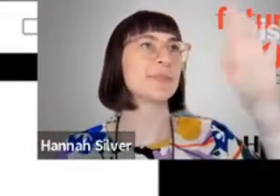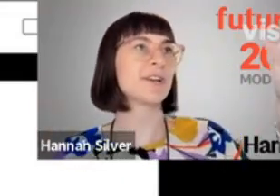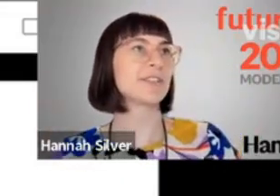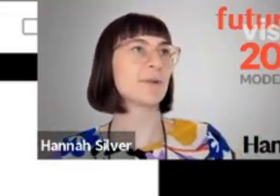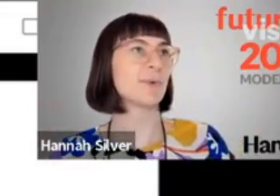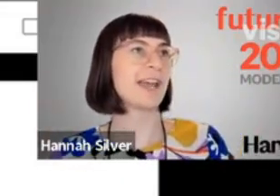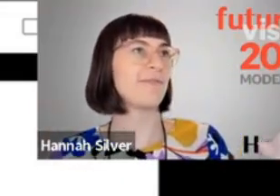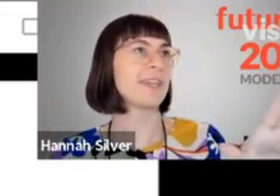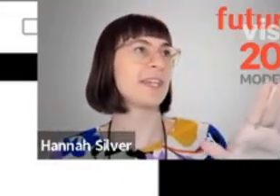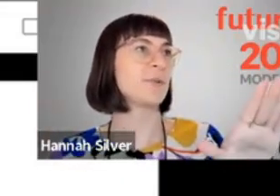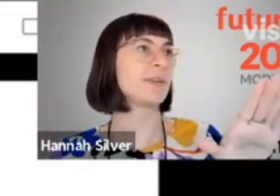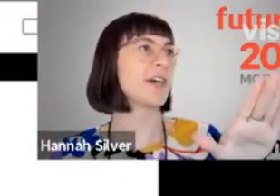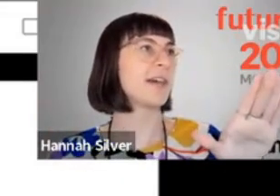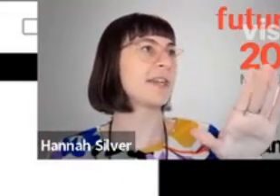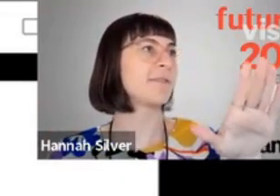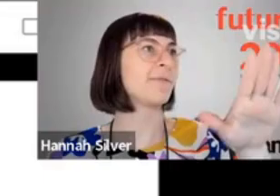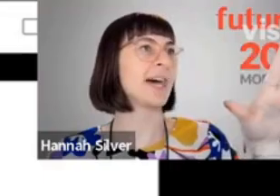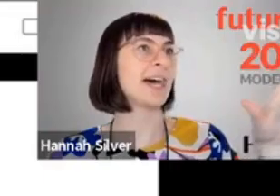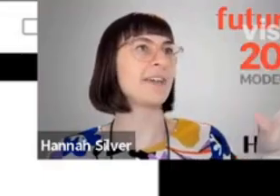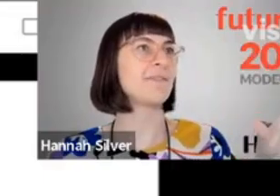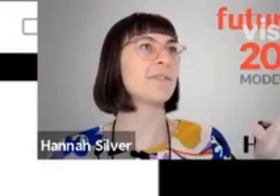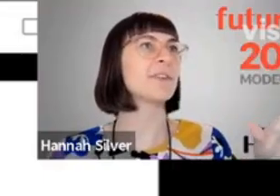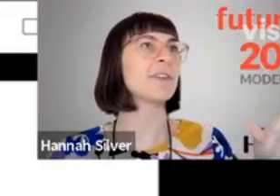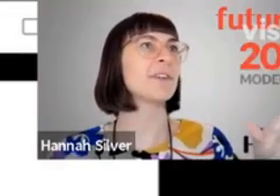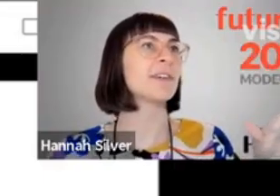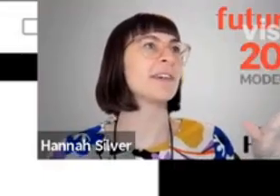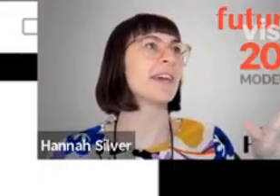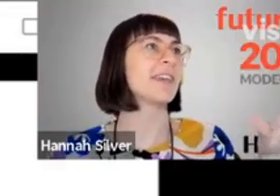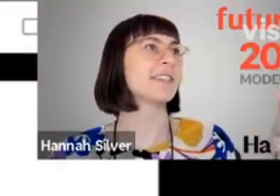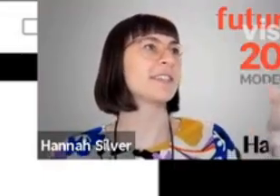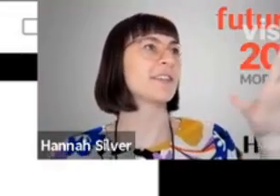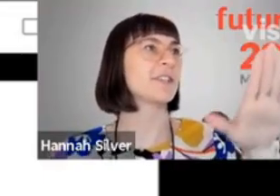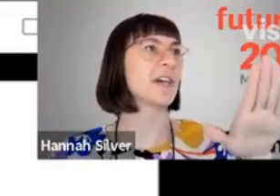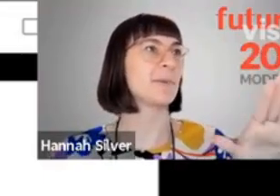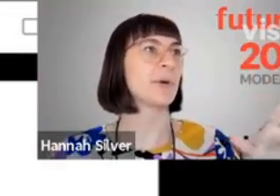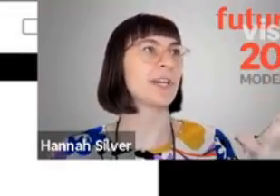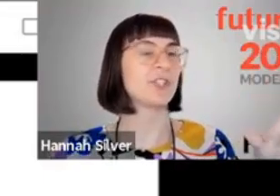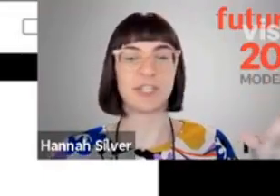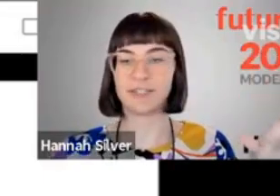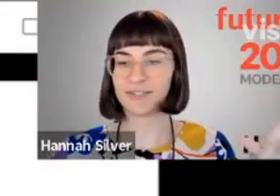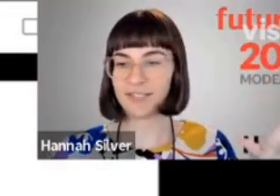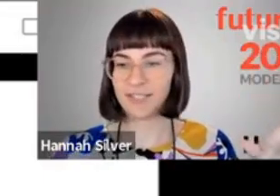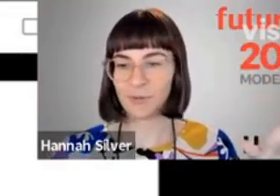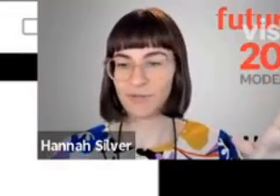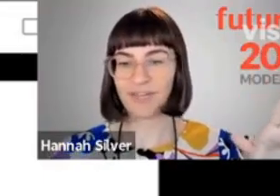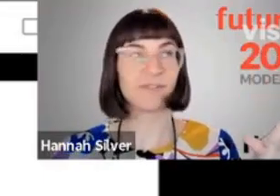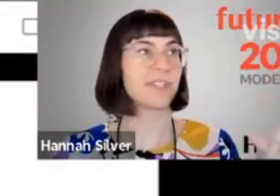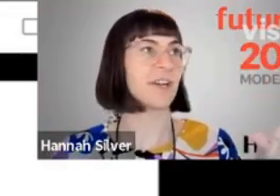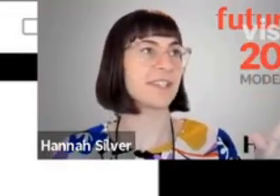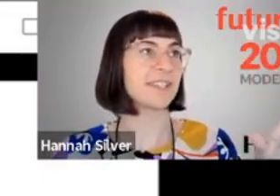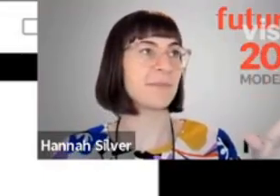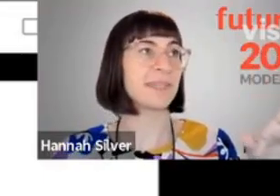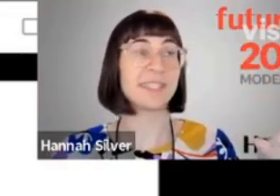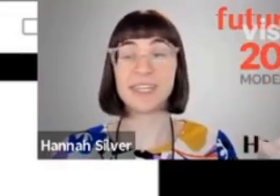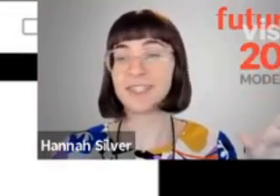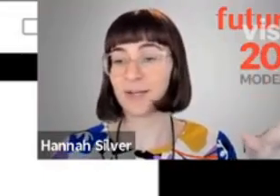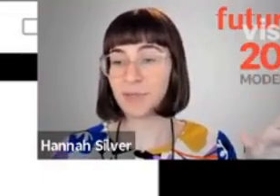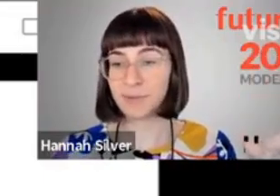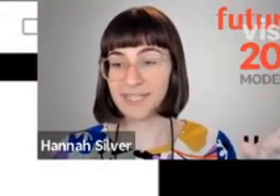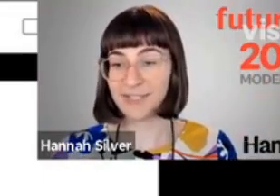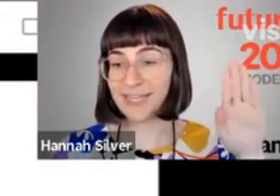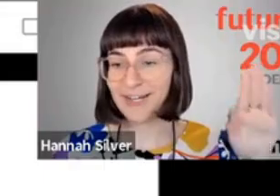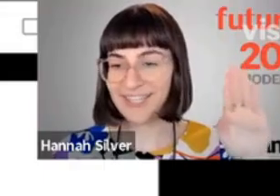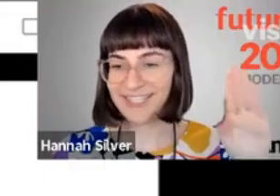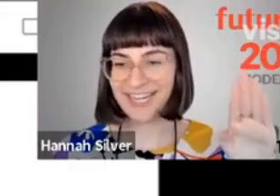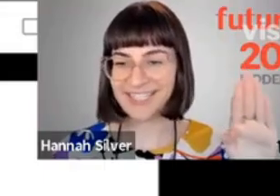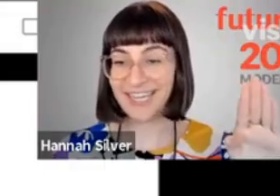see some stars arriving. We've got like 5. I think this is our top question with 5 stars, is the mistakes hearing people